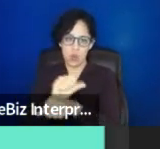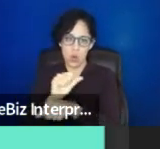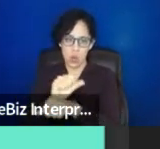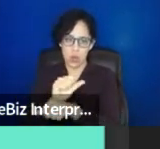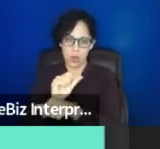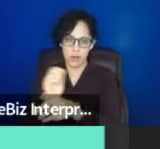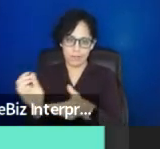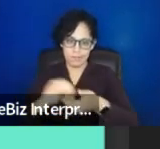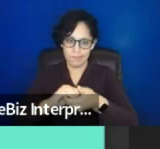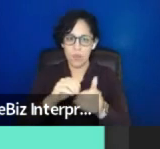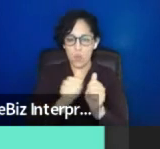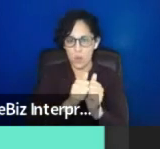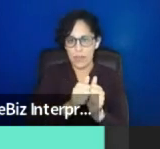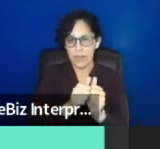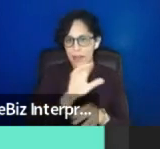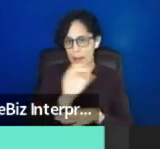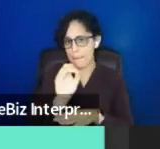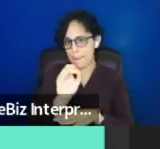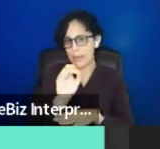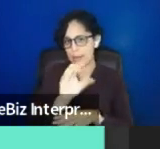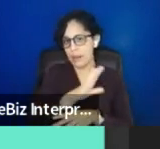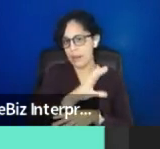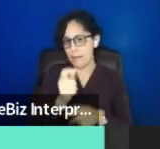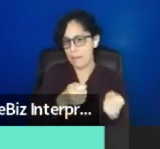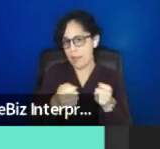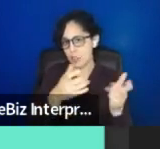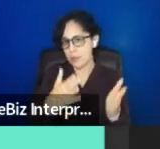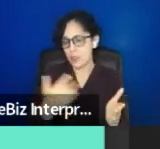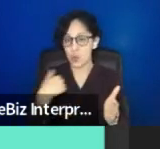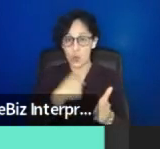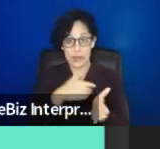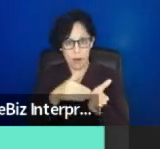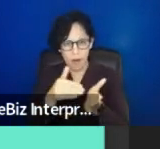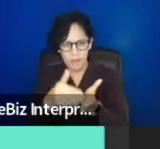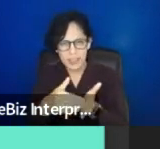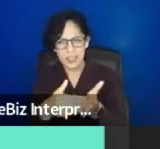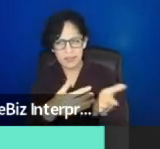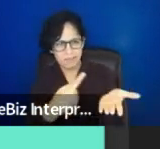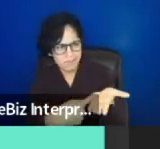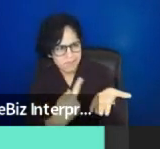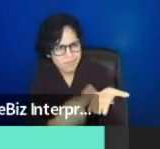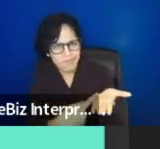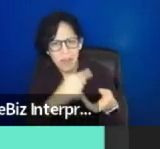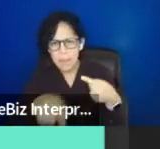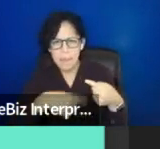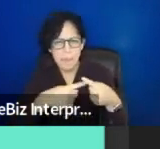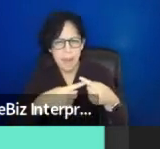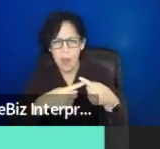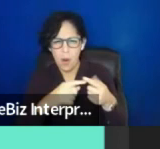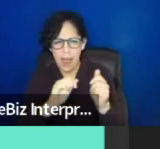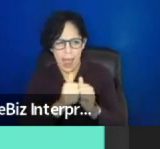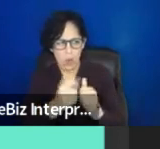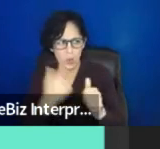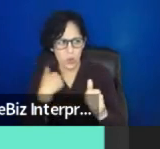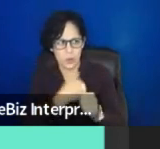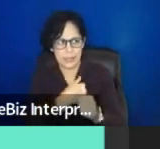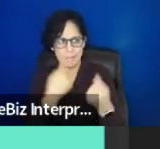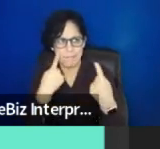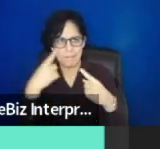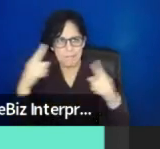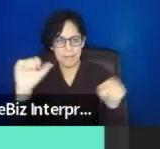management. So we definitely have, you know, have these conversations. And I'm like, how do we, you know, just thinking about like, how can this happen? So,